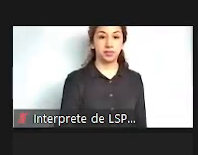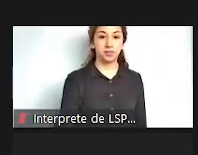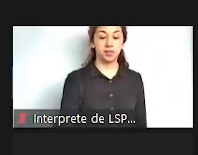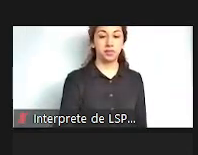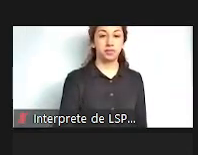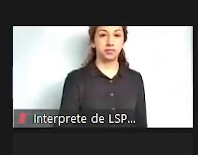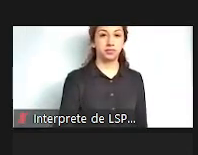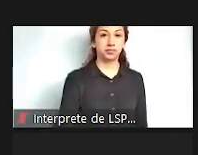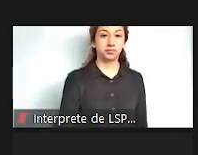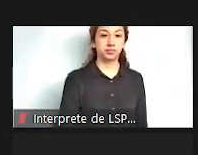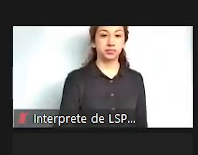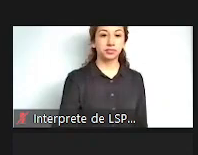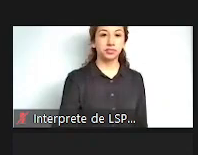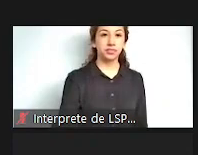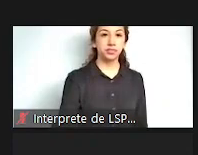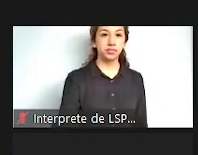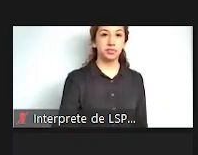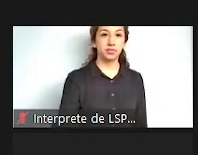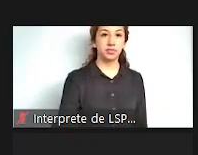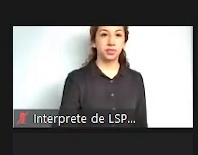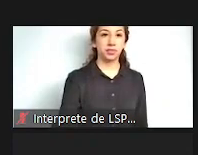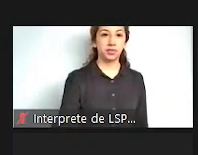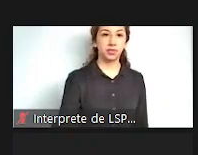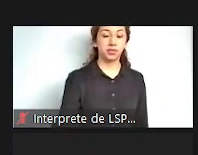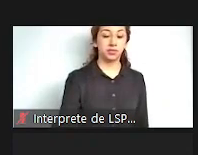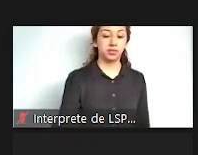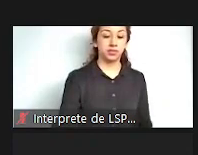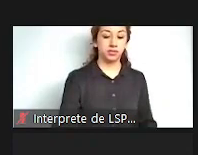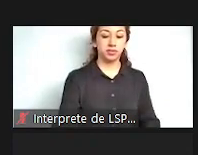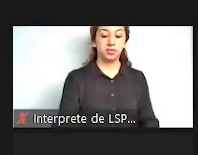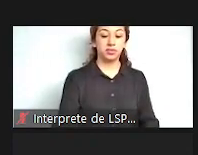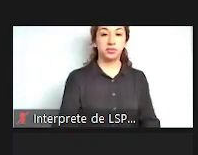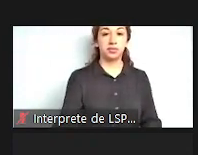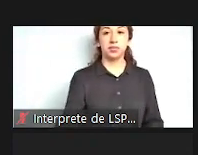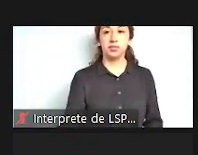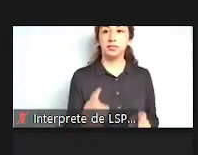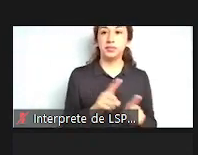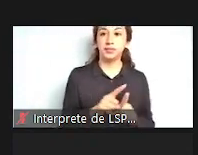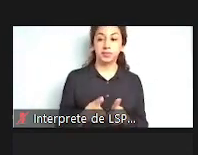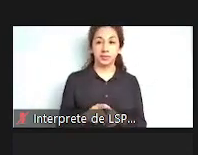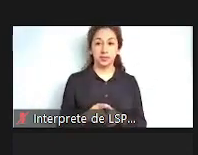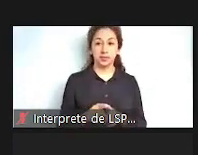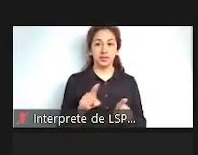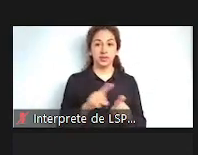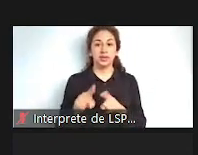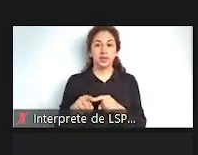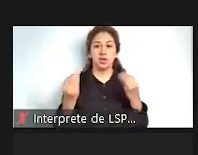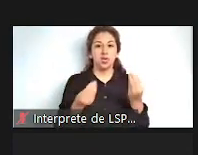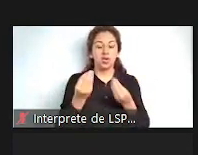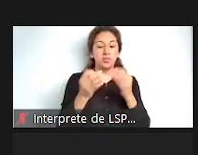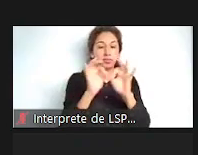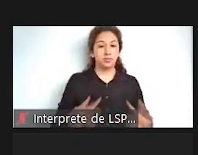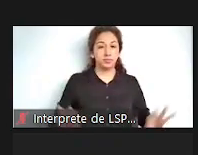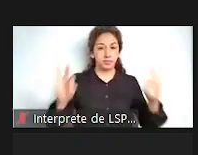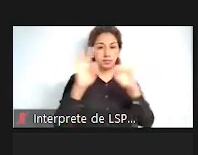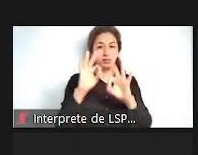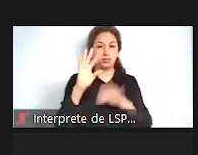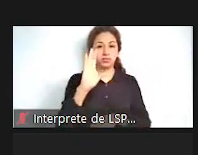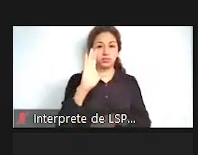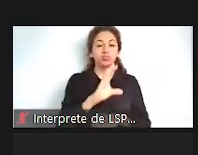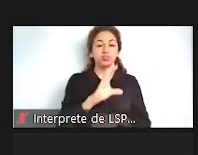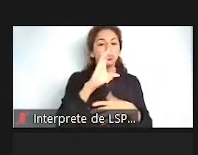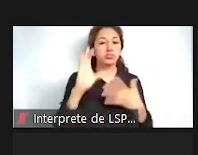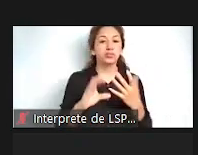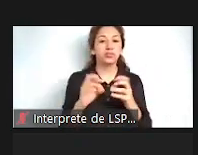international consensus and a consensus in all of us our societies and our markets and the importance